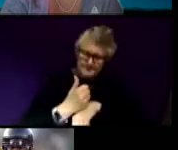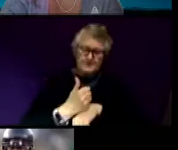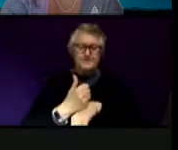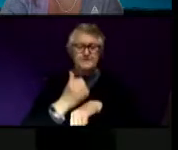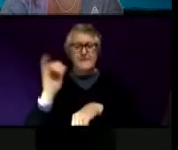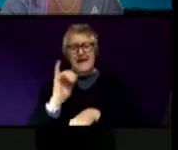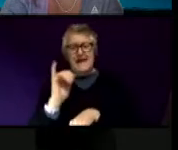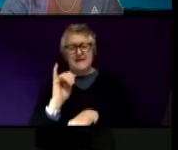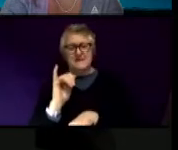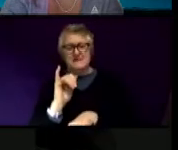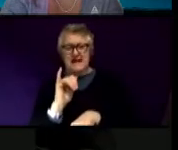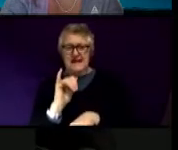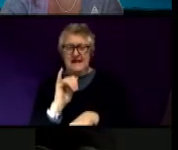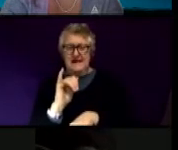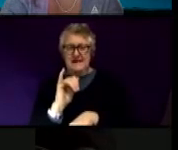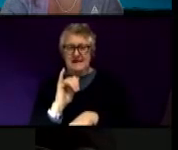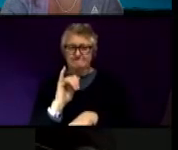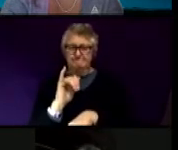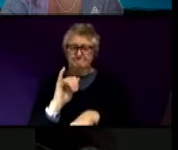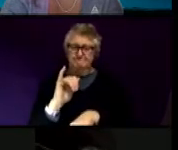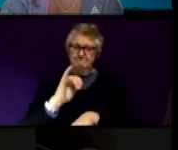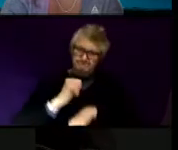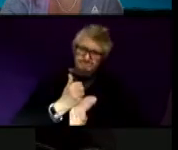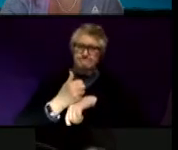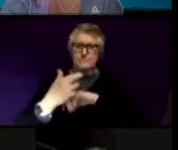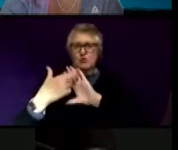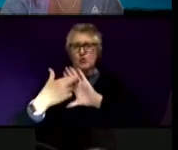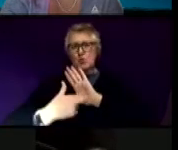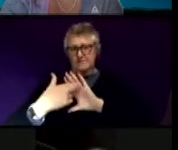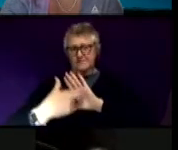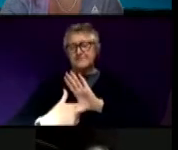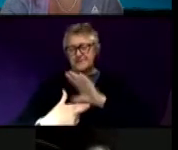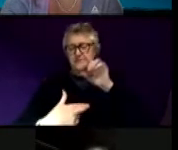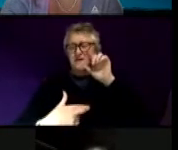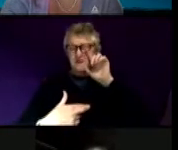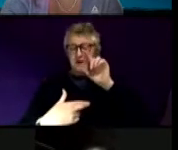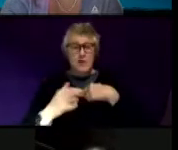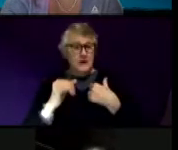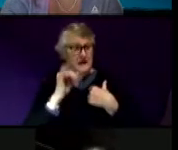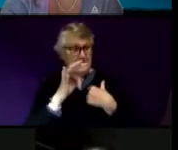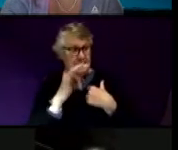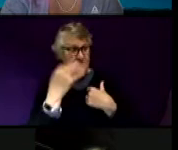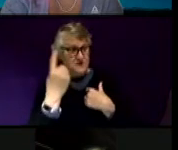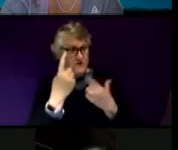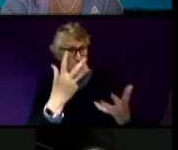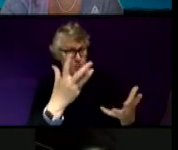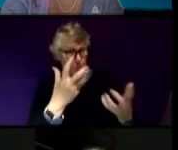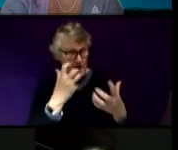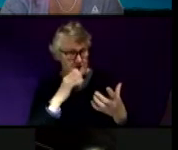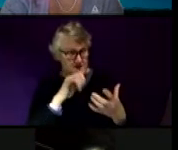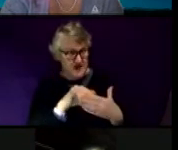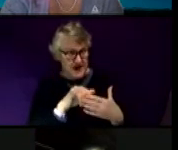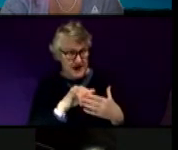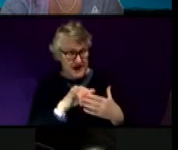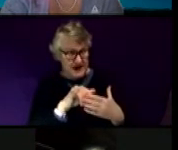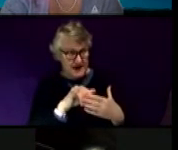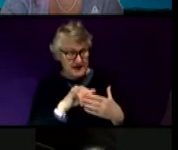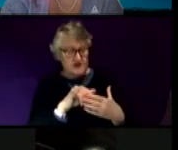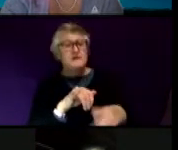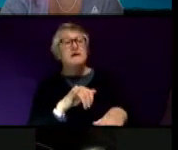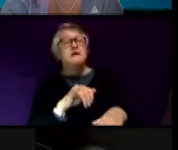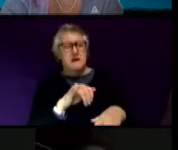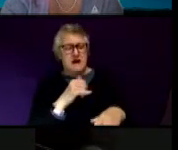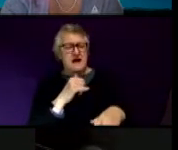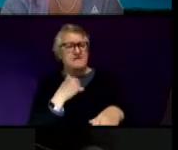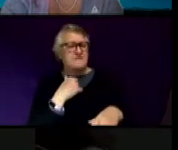it. So there's an ordinance, and if somebody wants that, feel free to email me and we can send you a copy